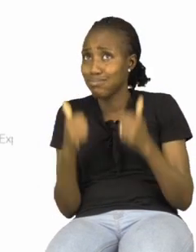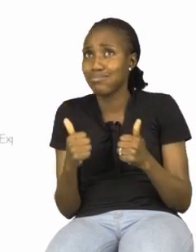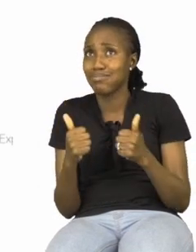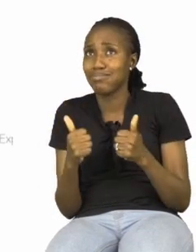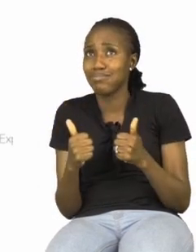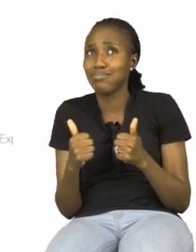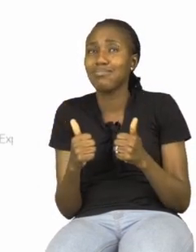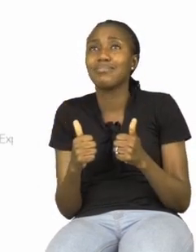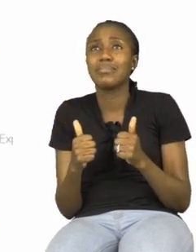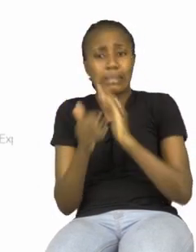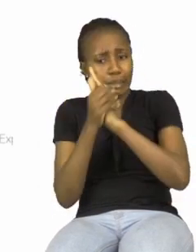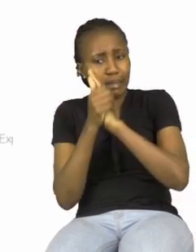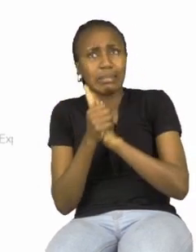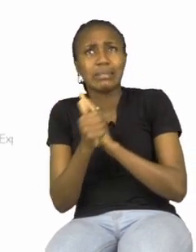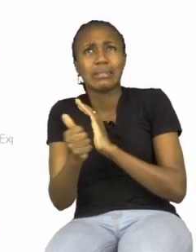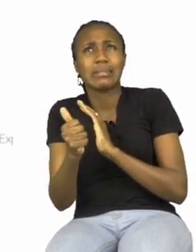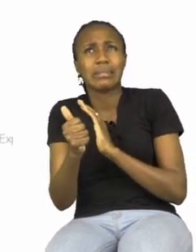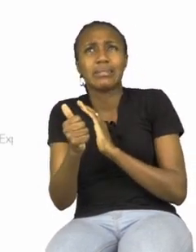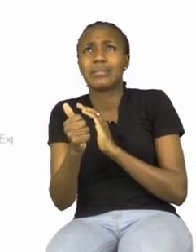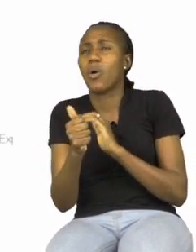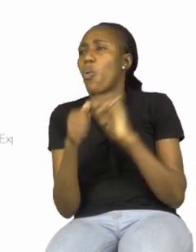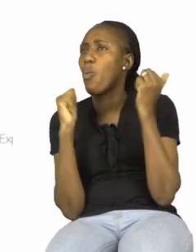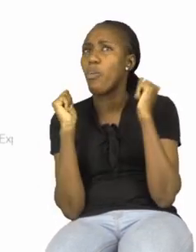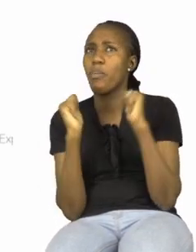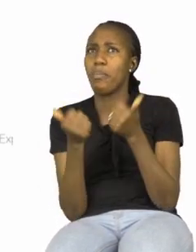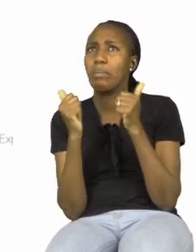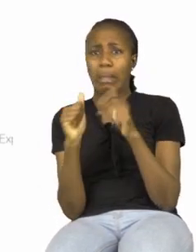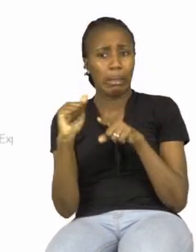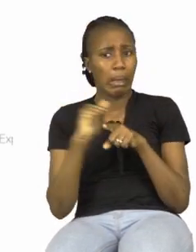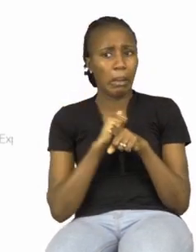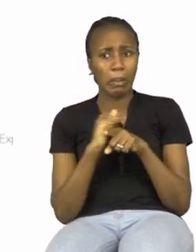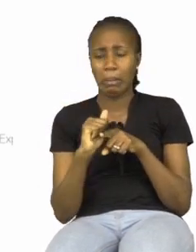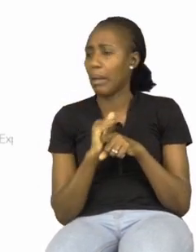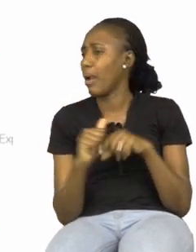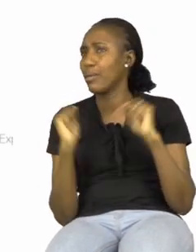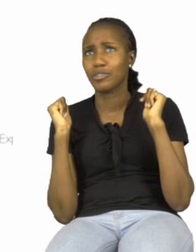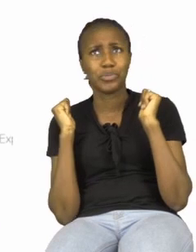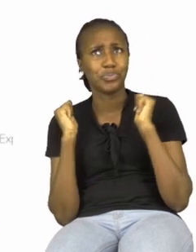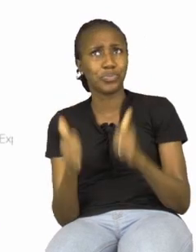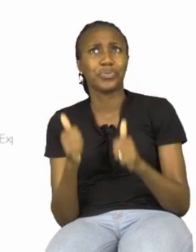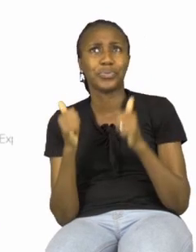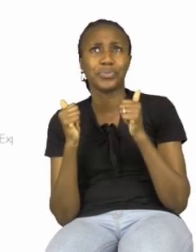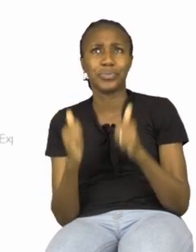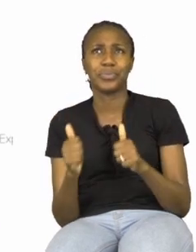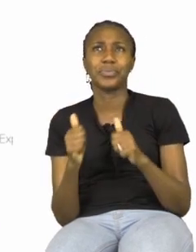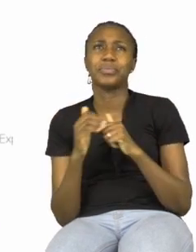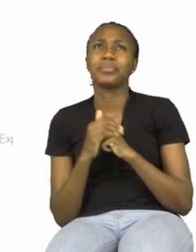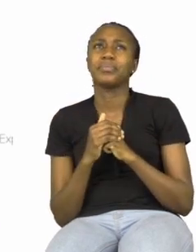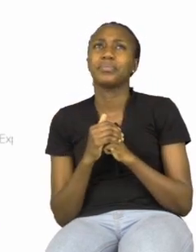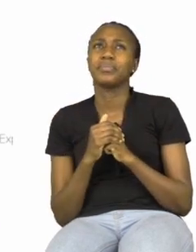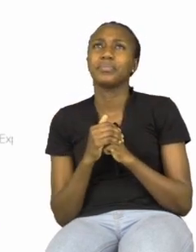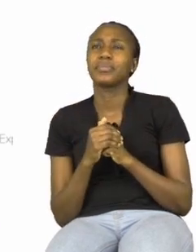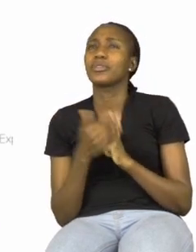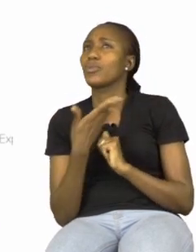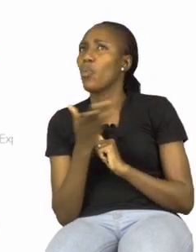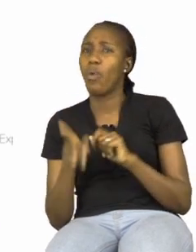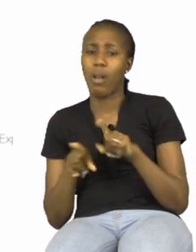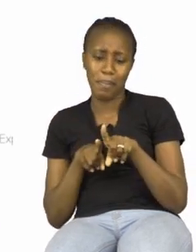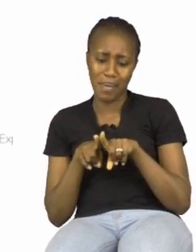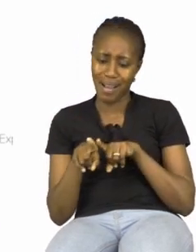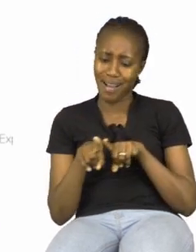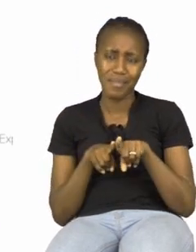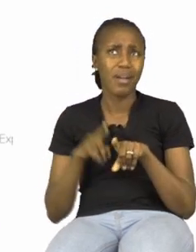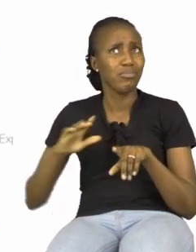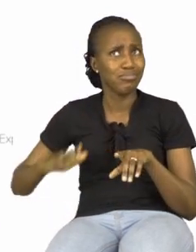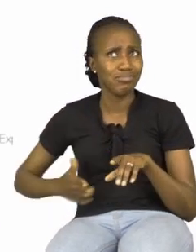they actually see and come to practice. It's about like everybody's putting in effort to really to compete for a position to be